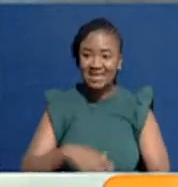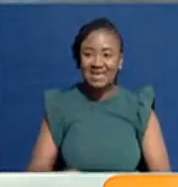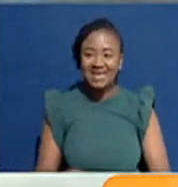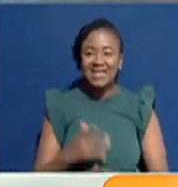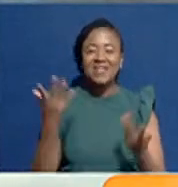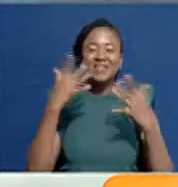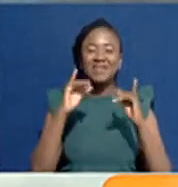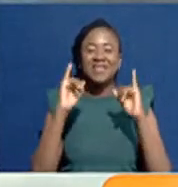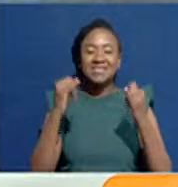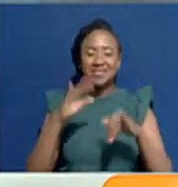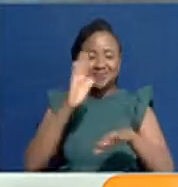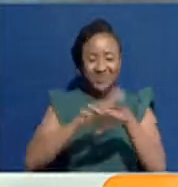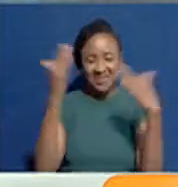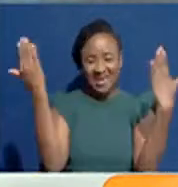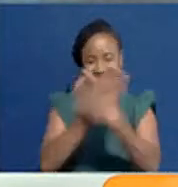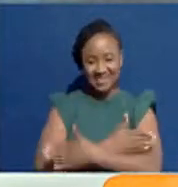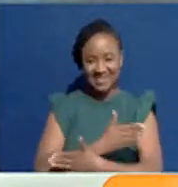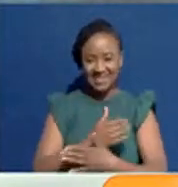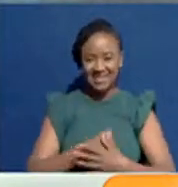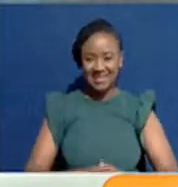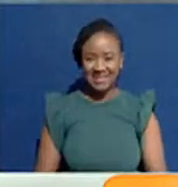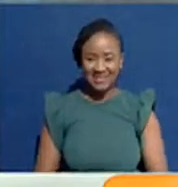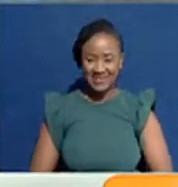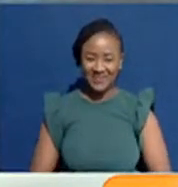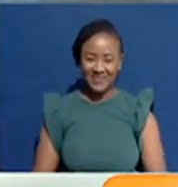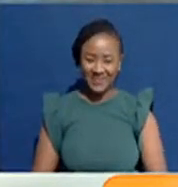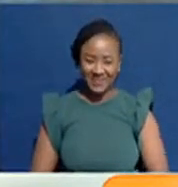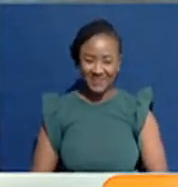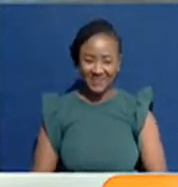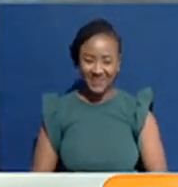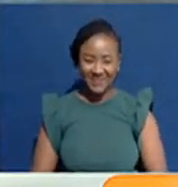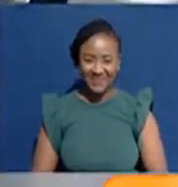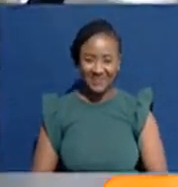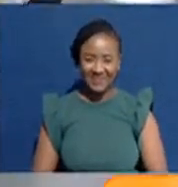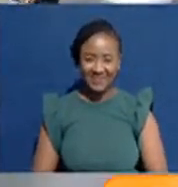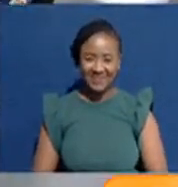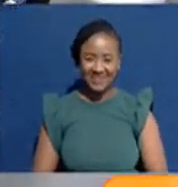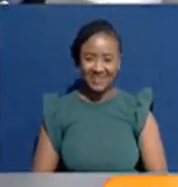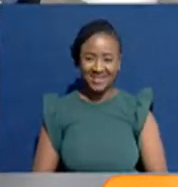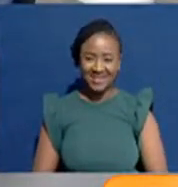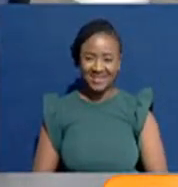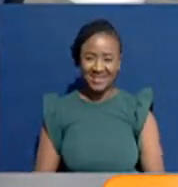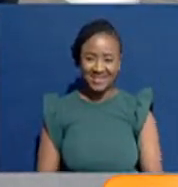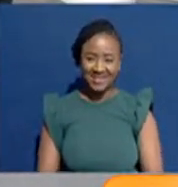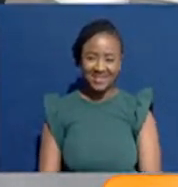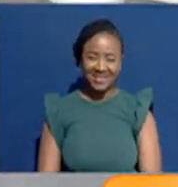Good night. And then Mkalale.